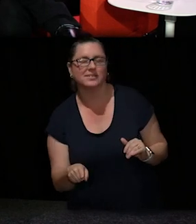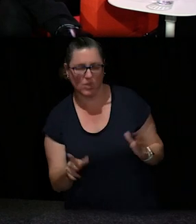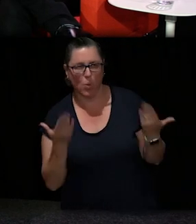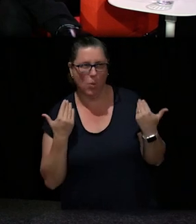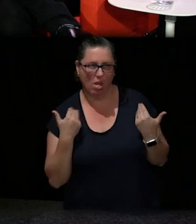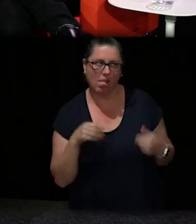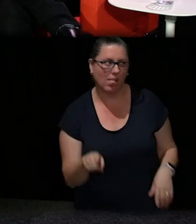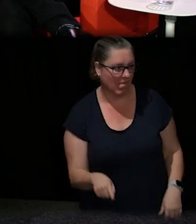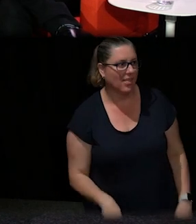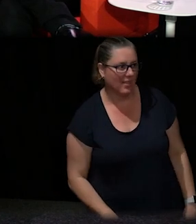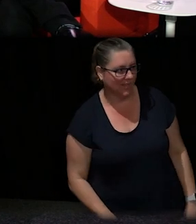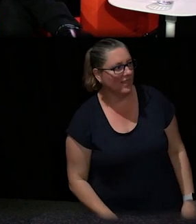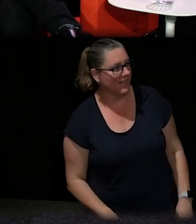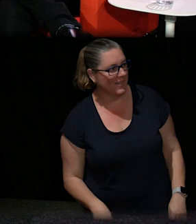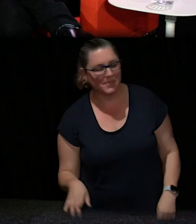One more.